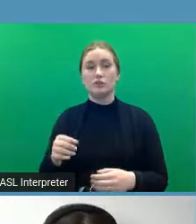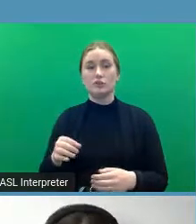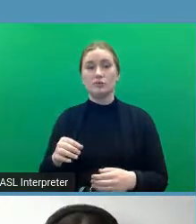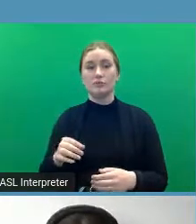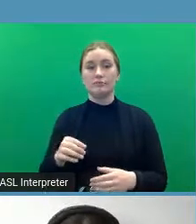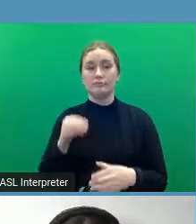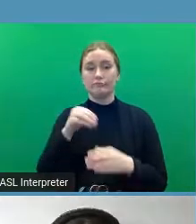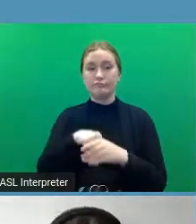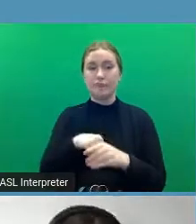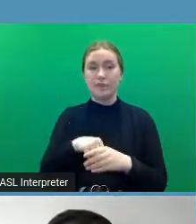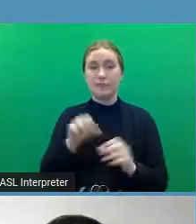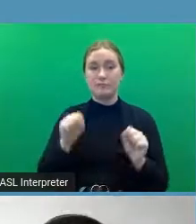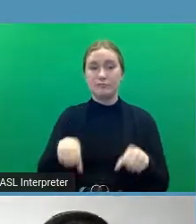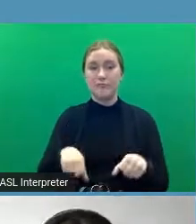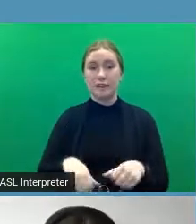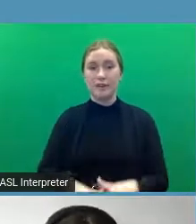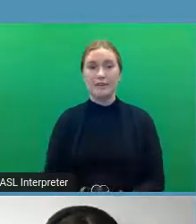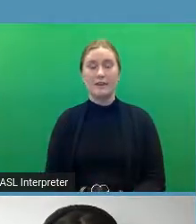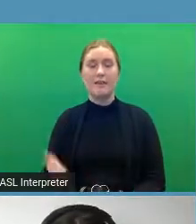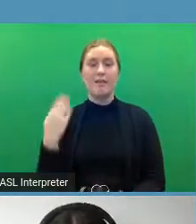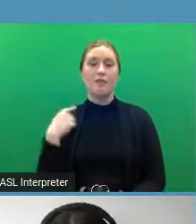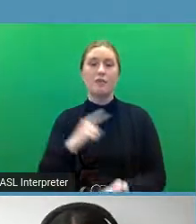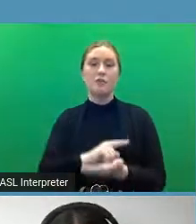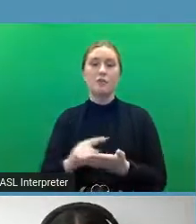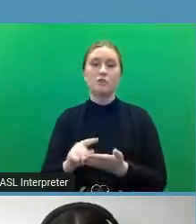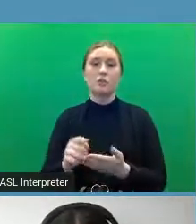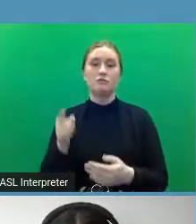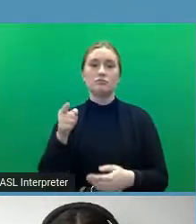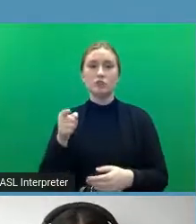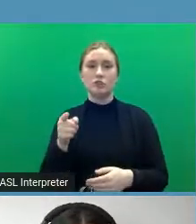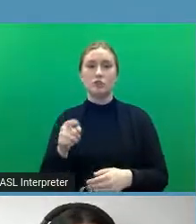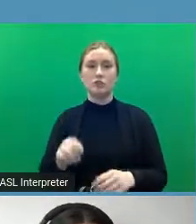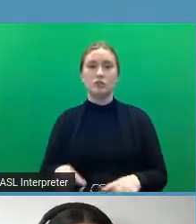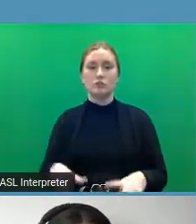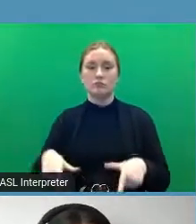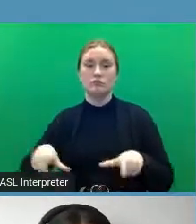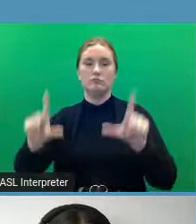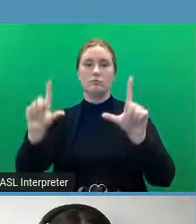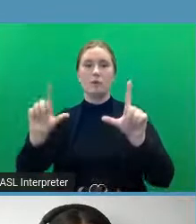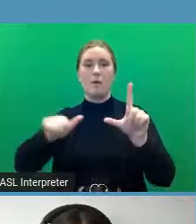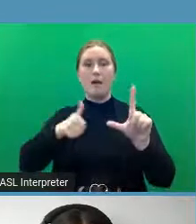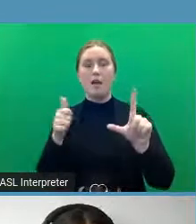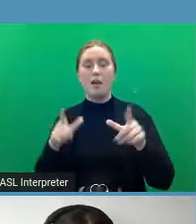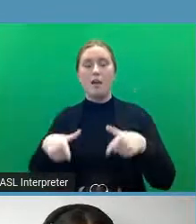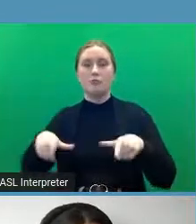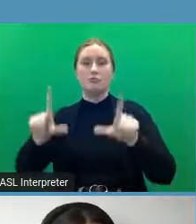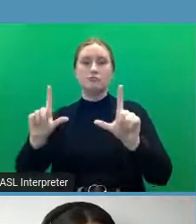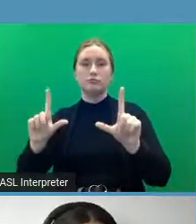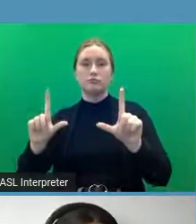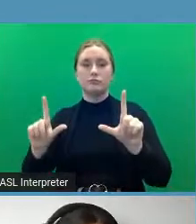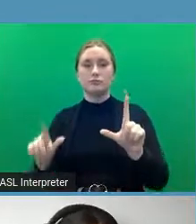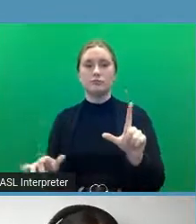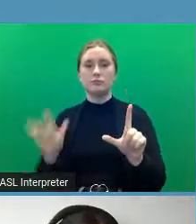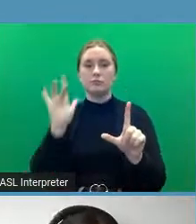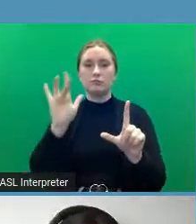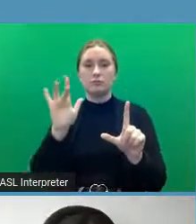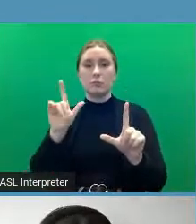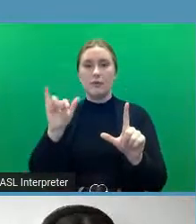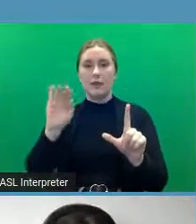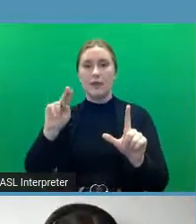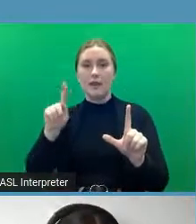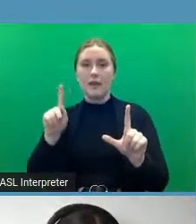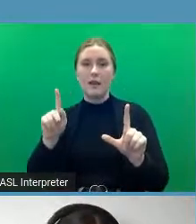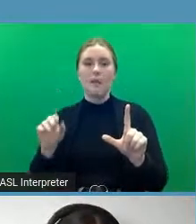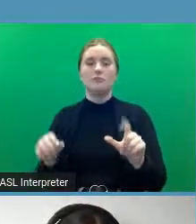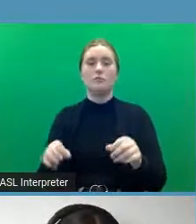assume just from last week it was there, I assume that you can open that up in another browser window, and you would be able to scan back if you join this late to